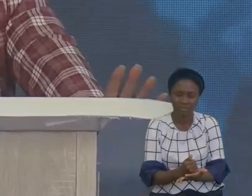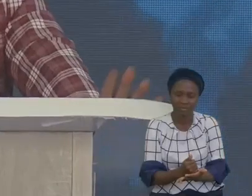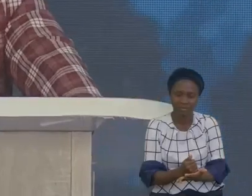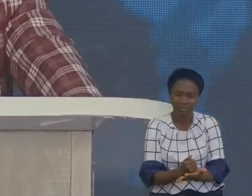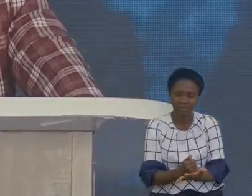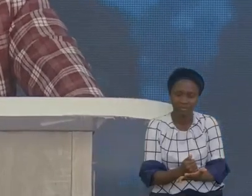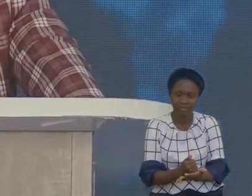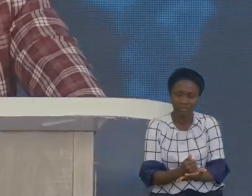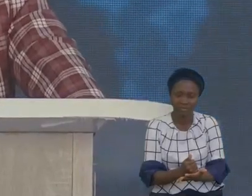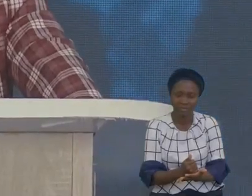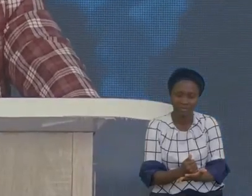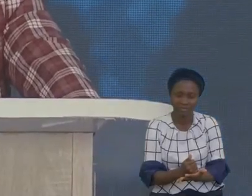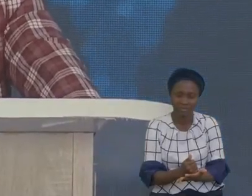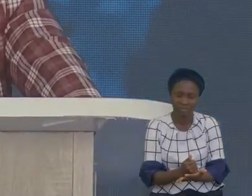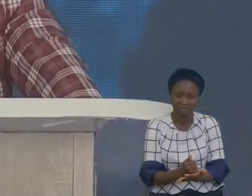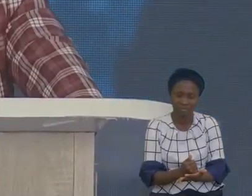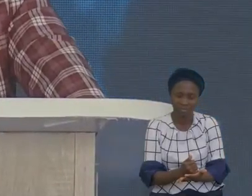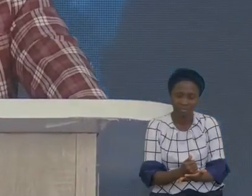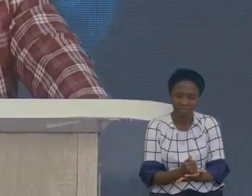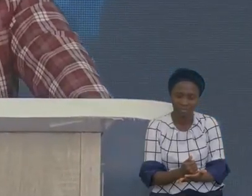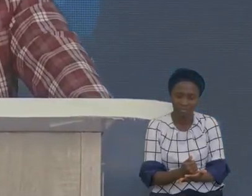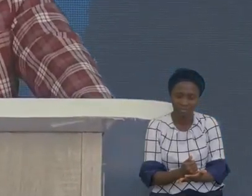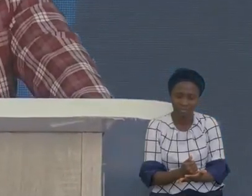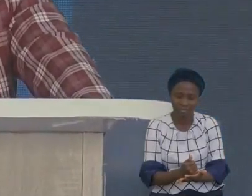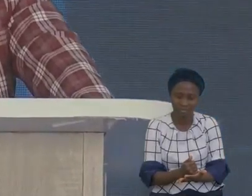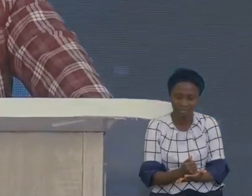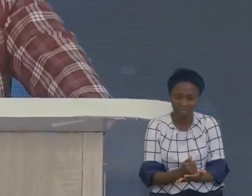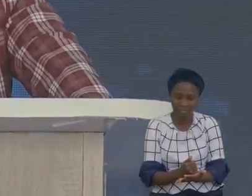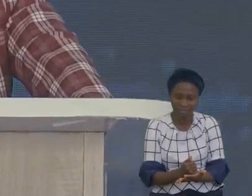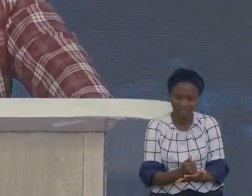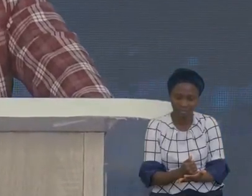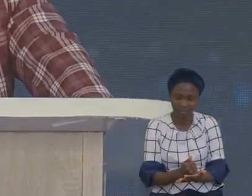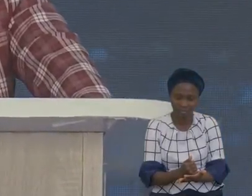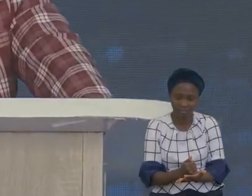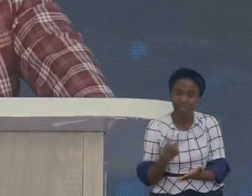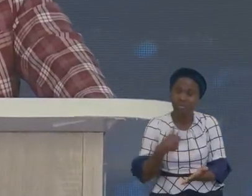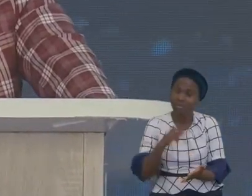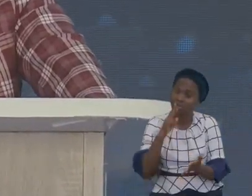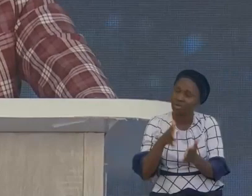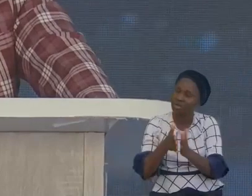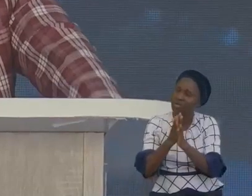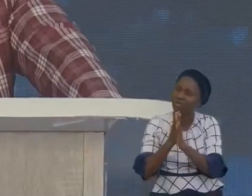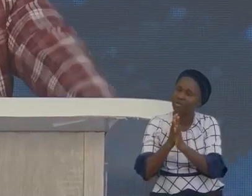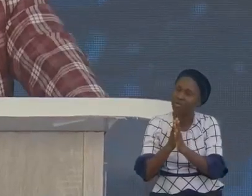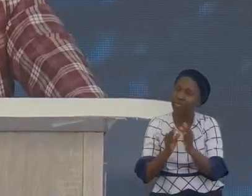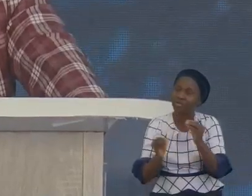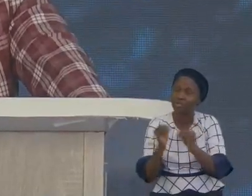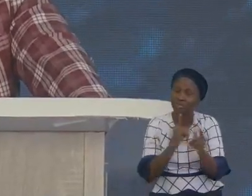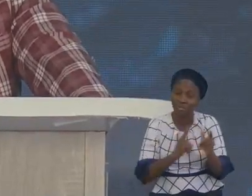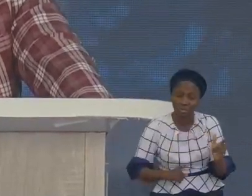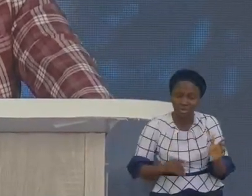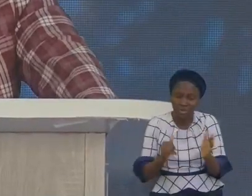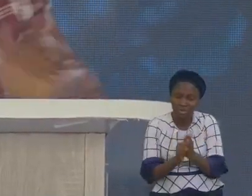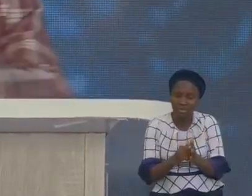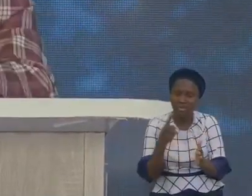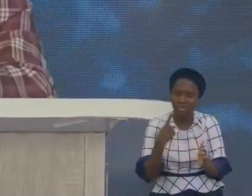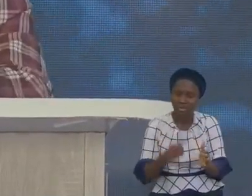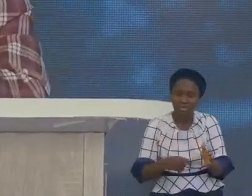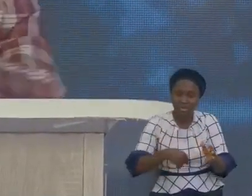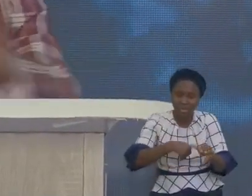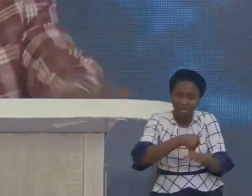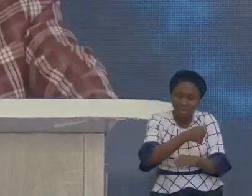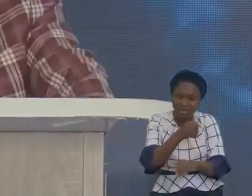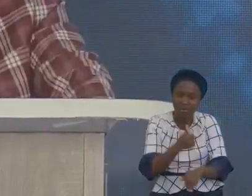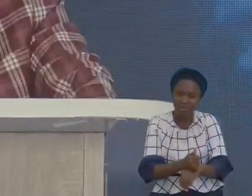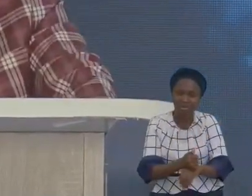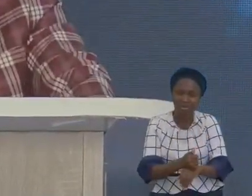We're asking, O Lord, that the confirmation of that salvation, the